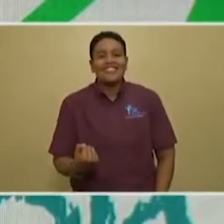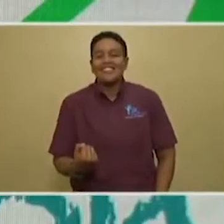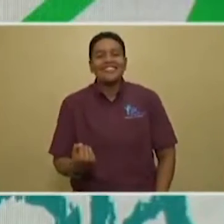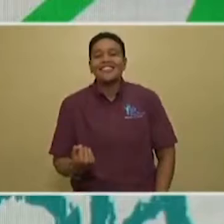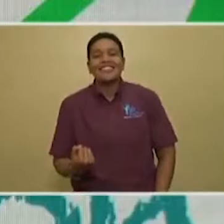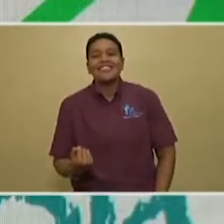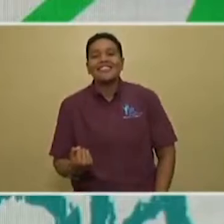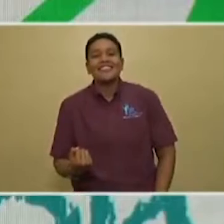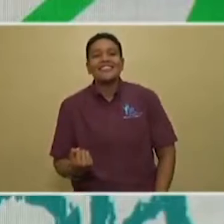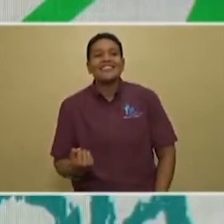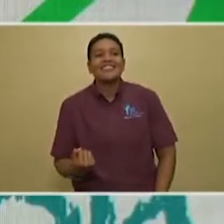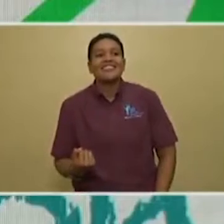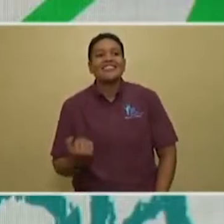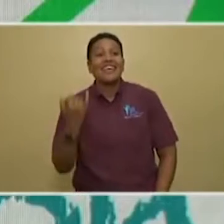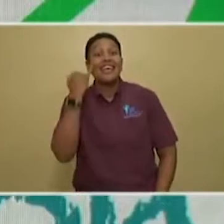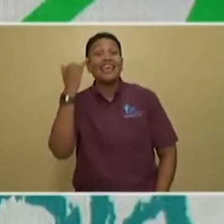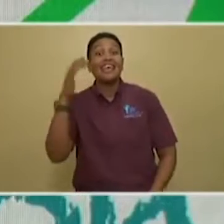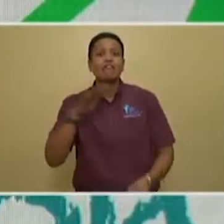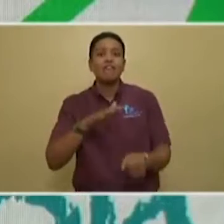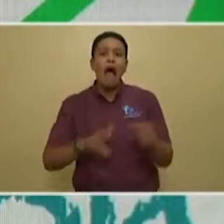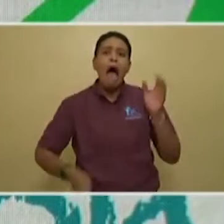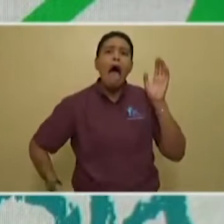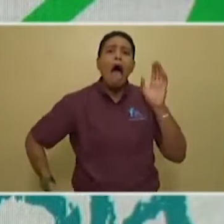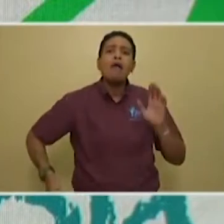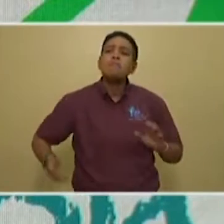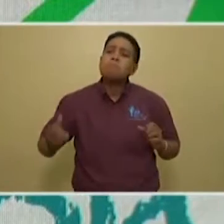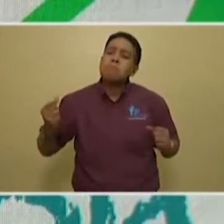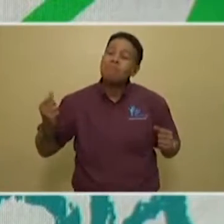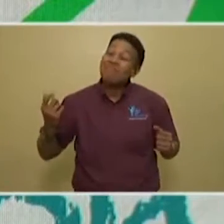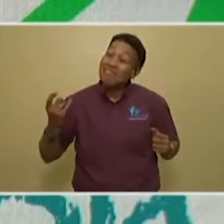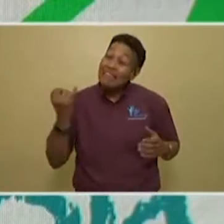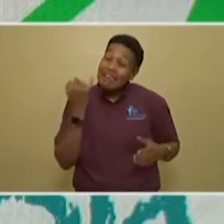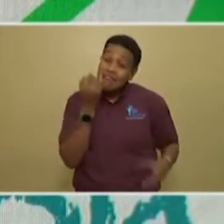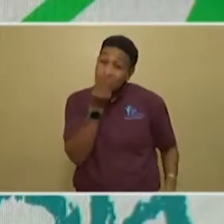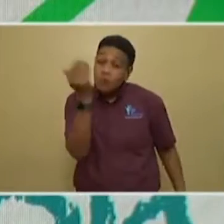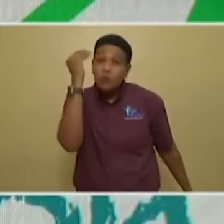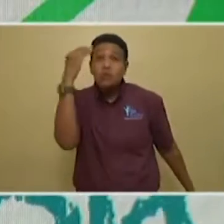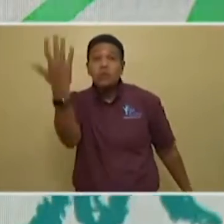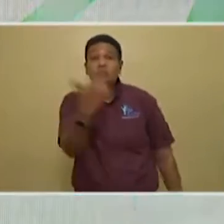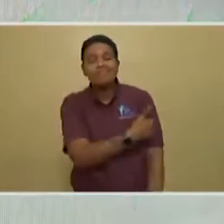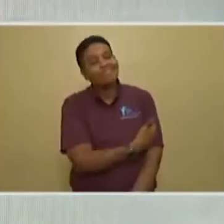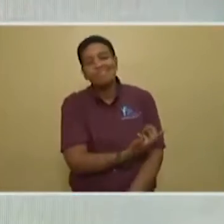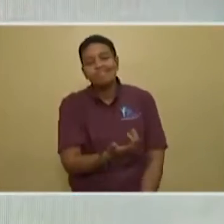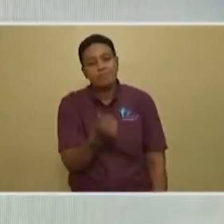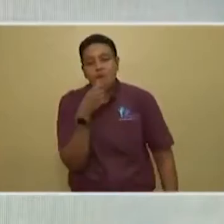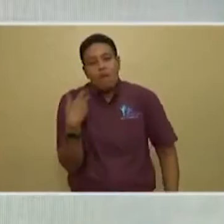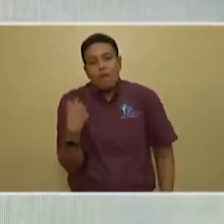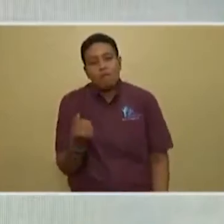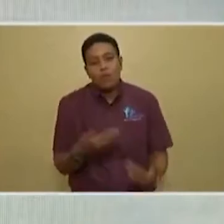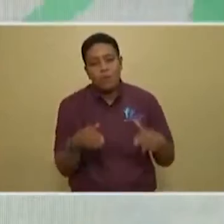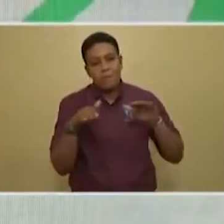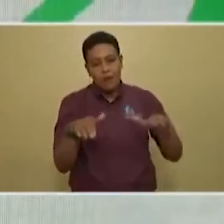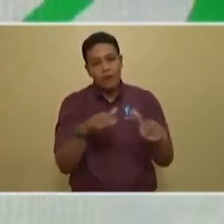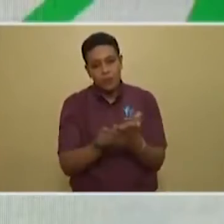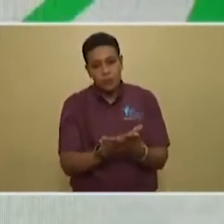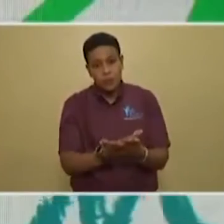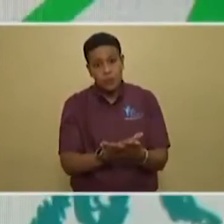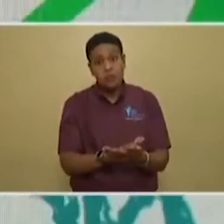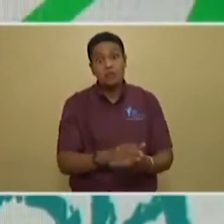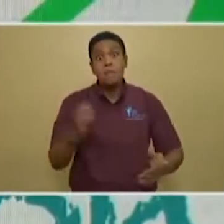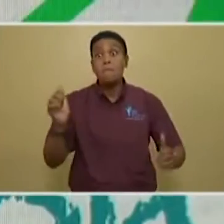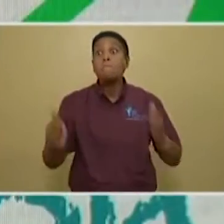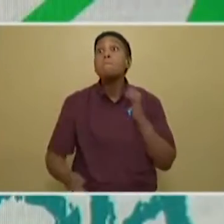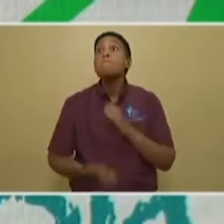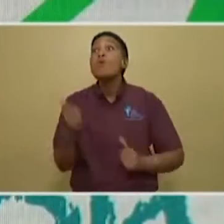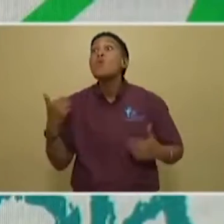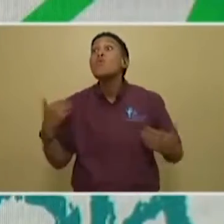have a sufficiently high level of teachers vaccinated. In my mind, and I'm not speaking now as a